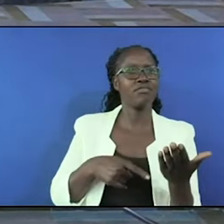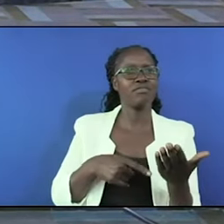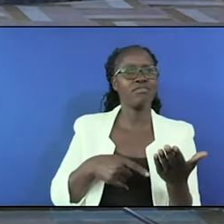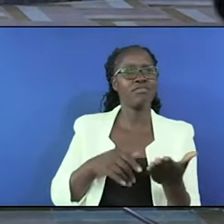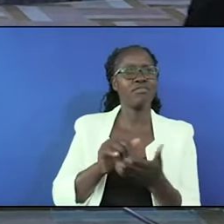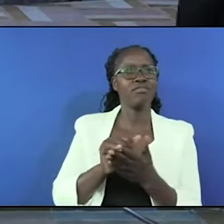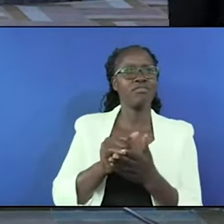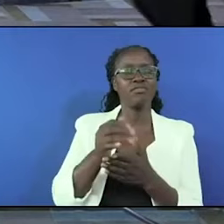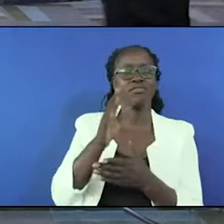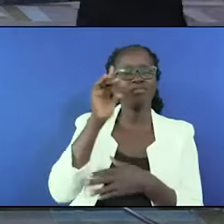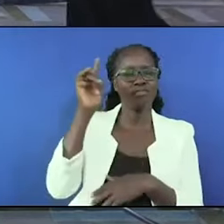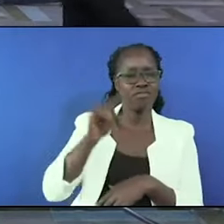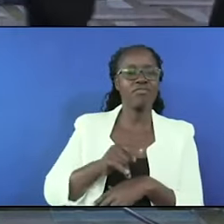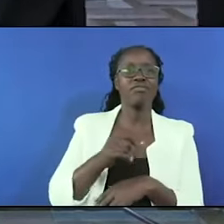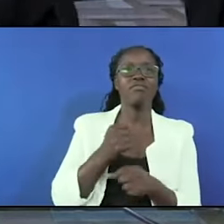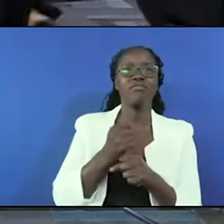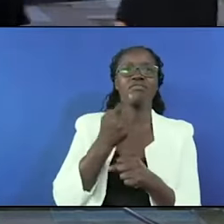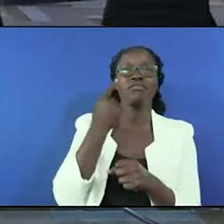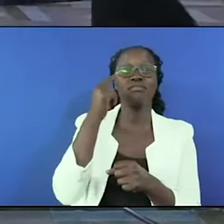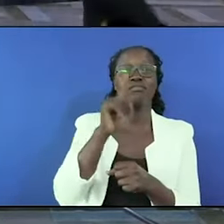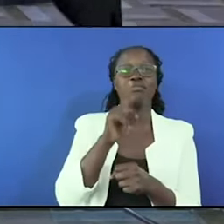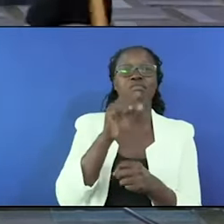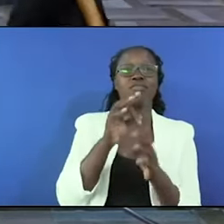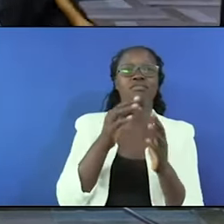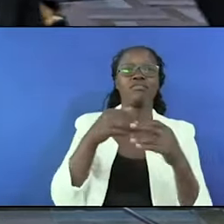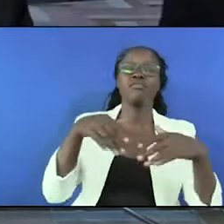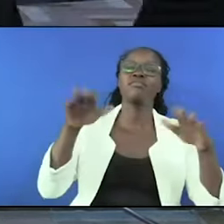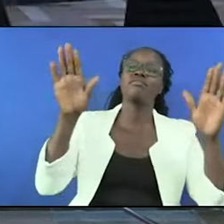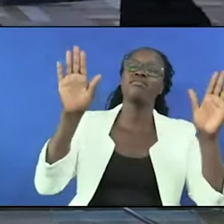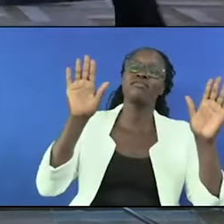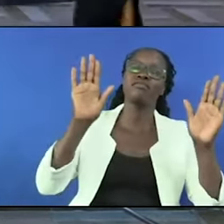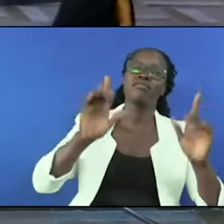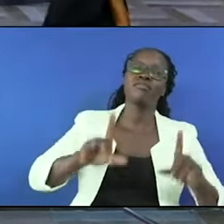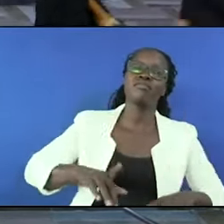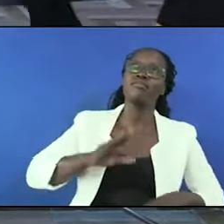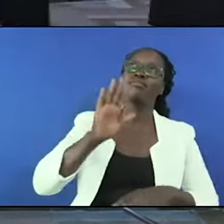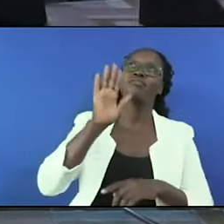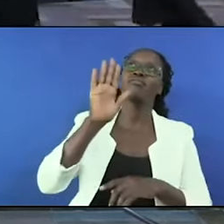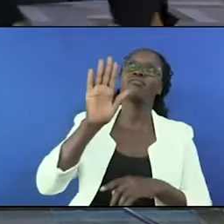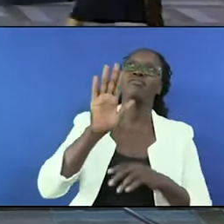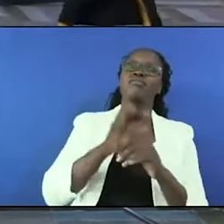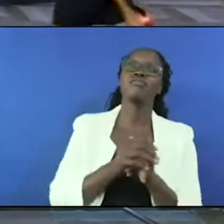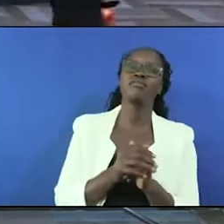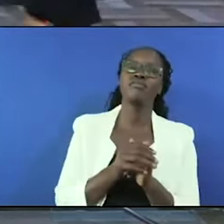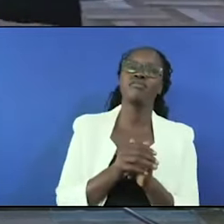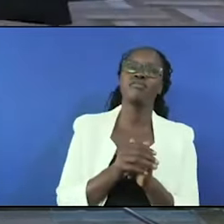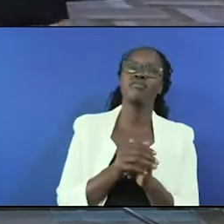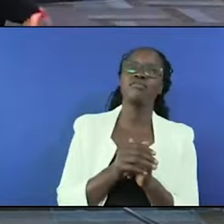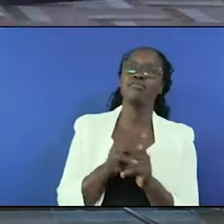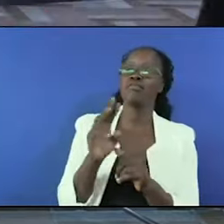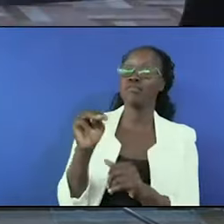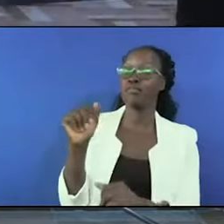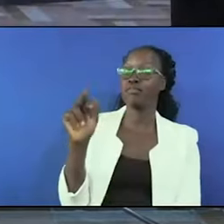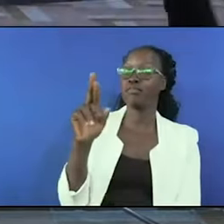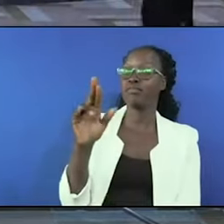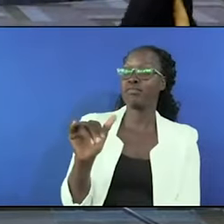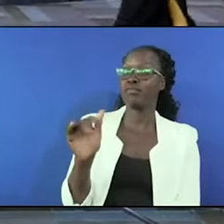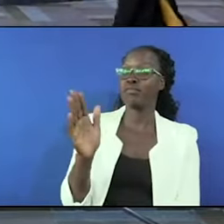that God cannot do for you if you surrender your life to Him? Mary